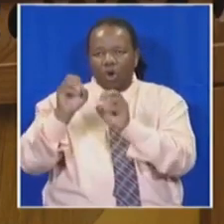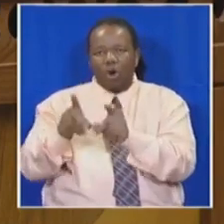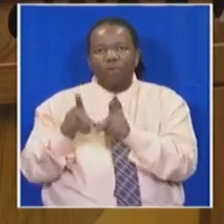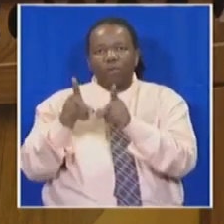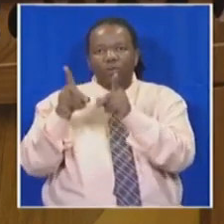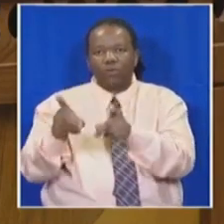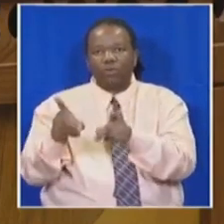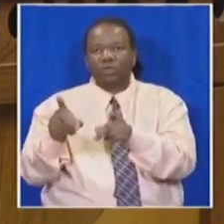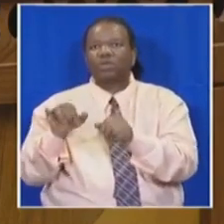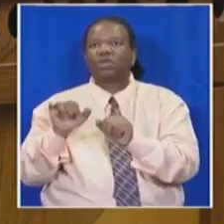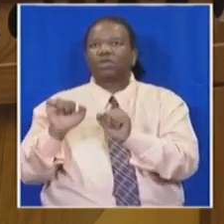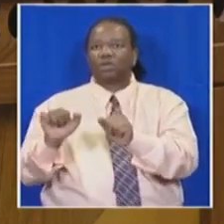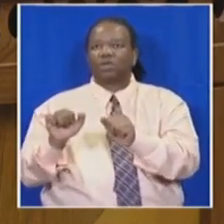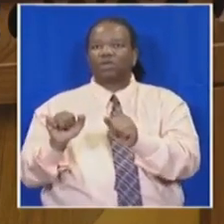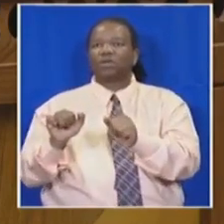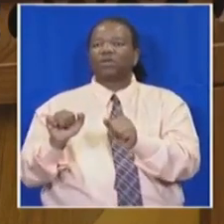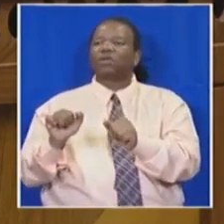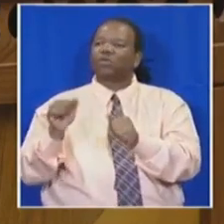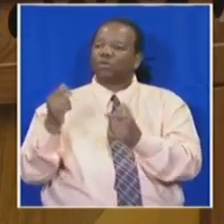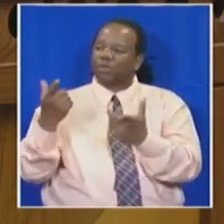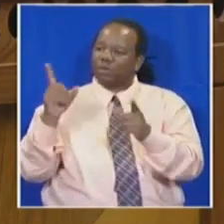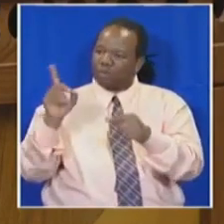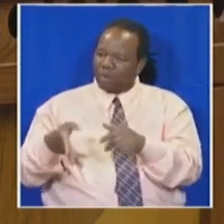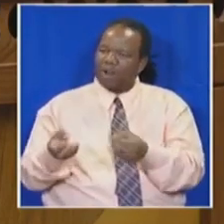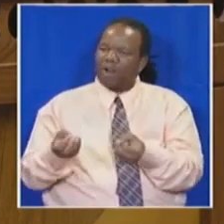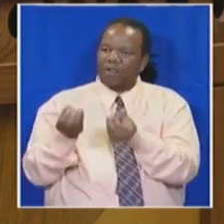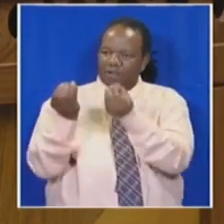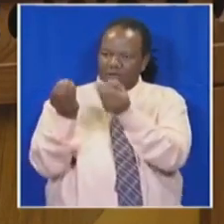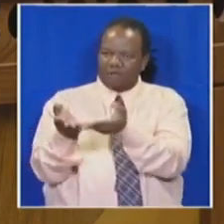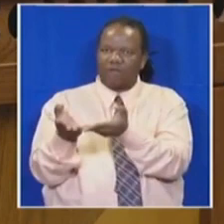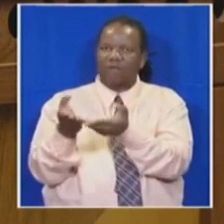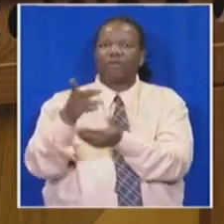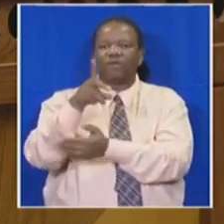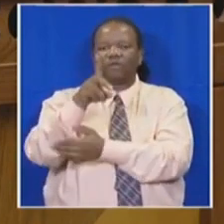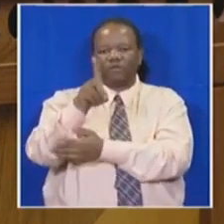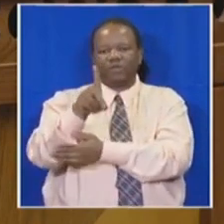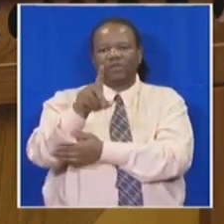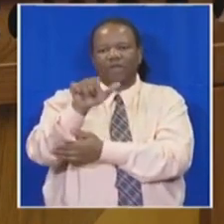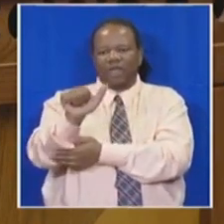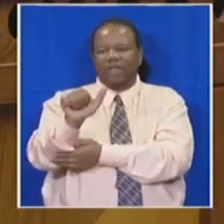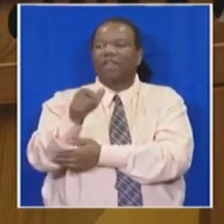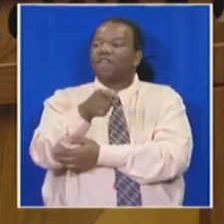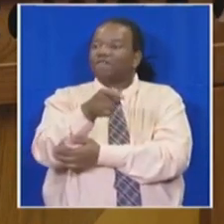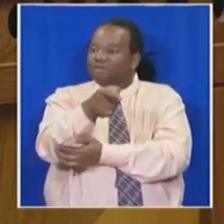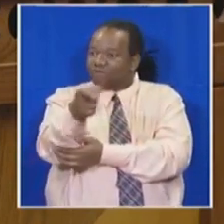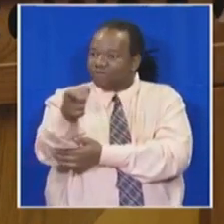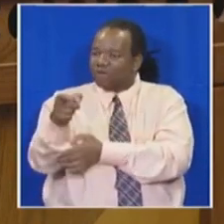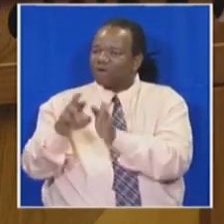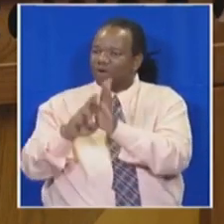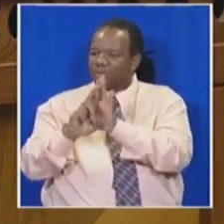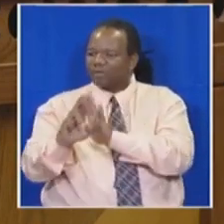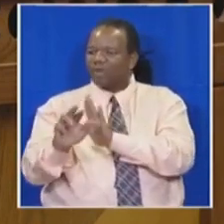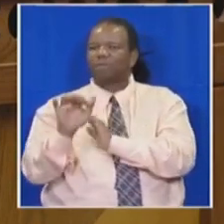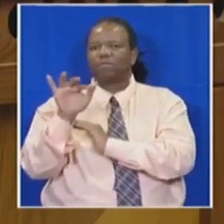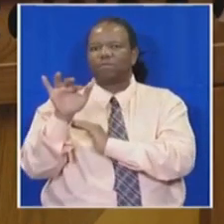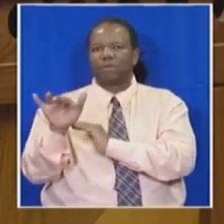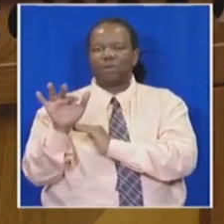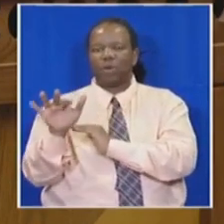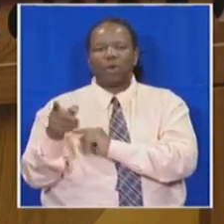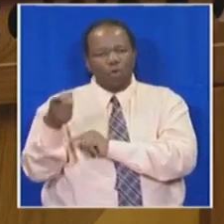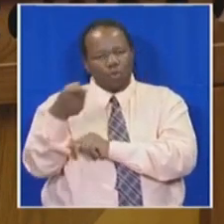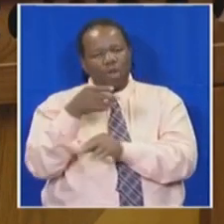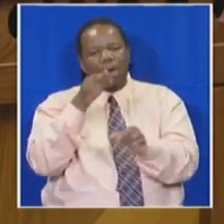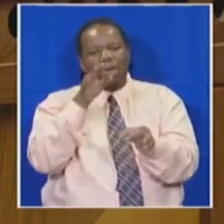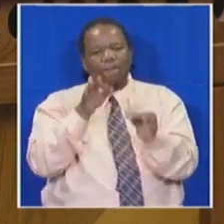our future than these will ever give you. The DA is for you. We are a party that fights for